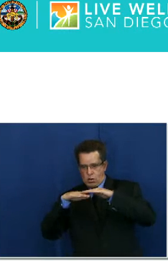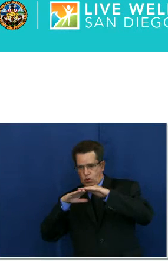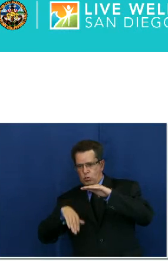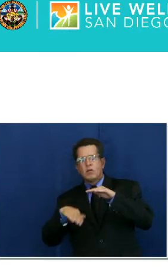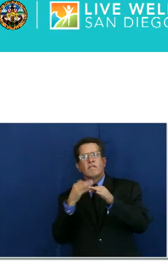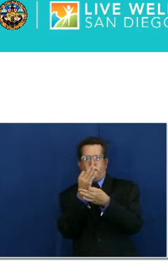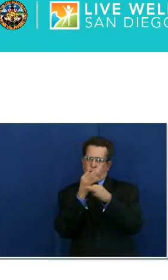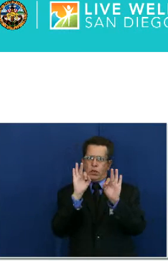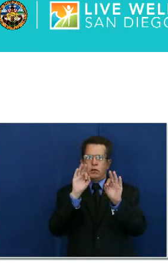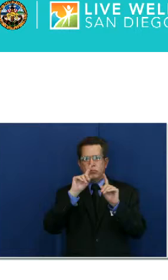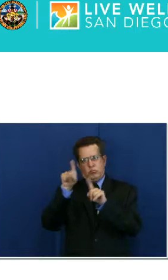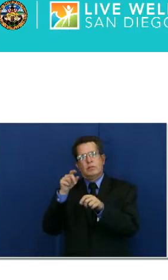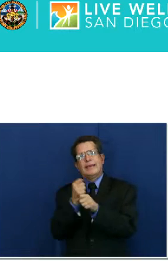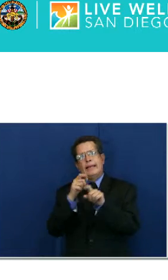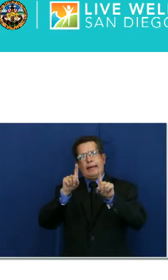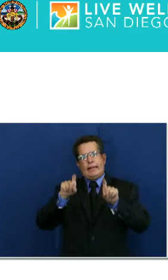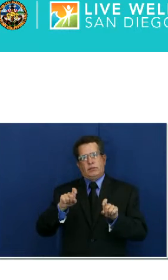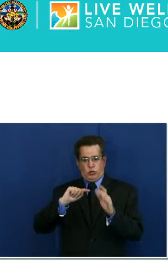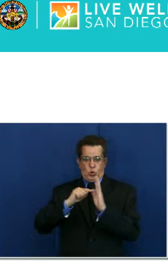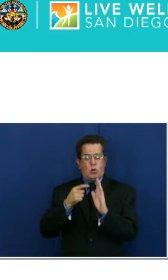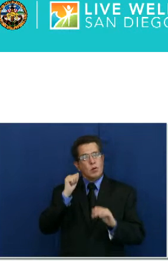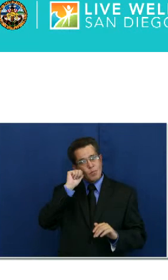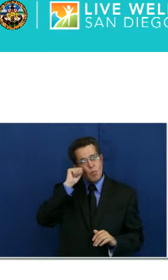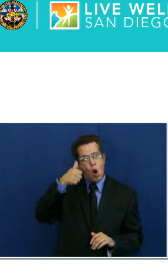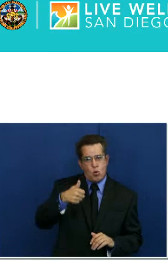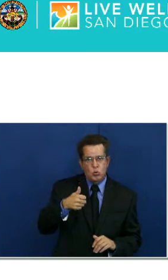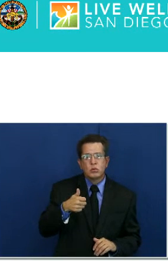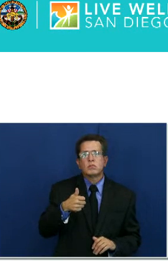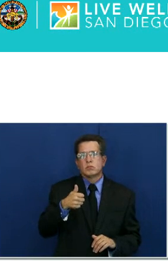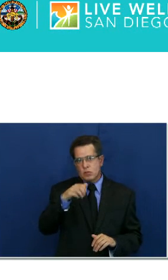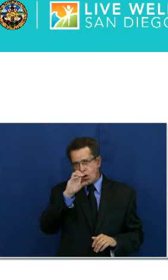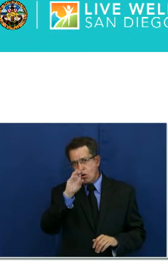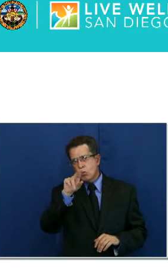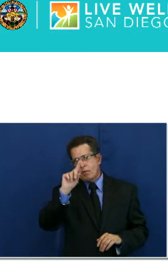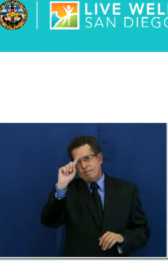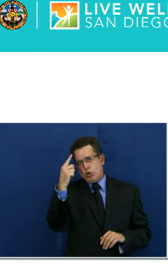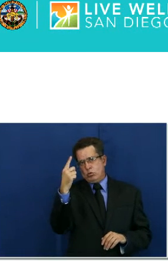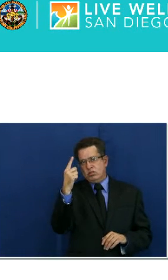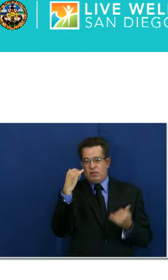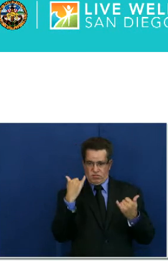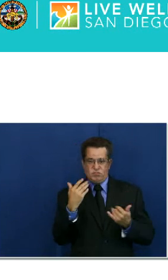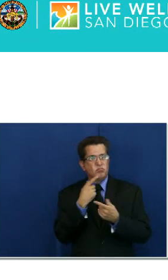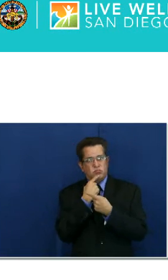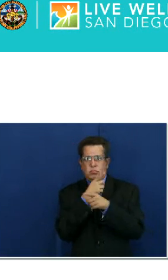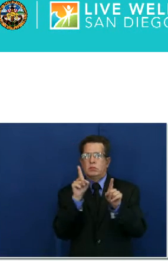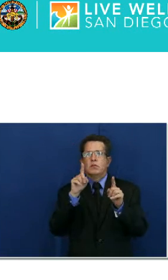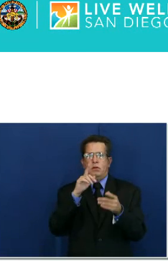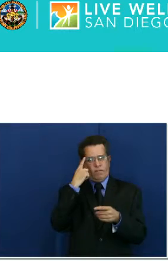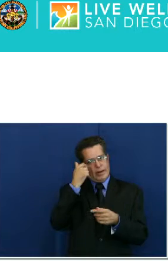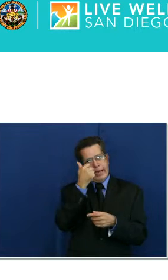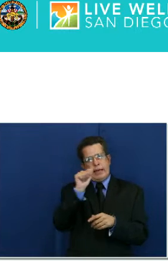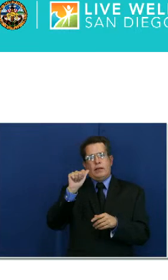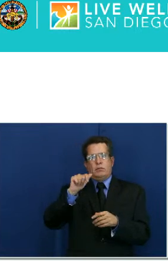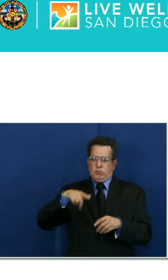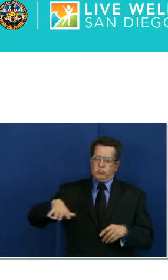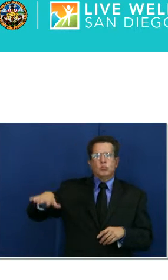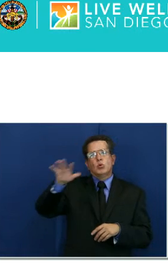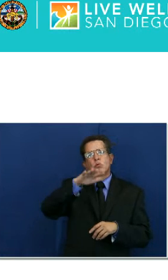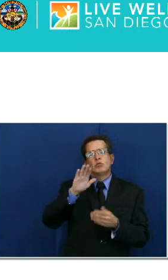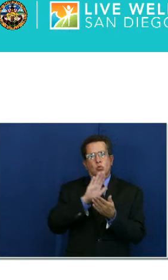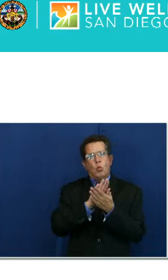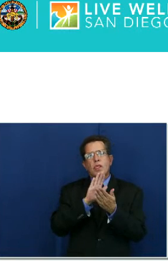free COVID test effective tomorrow, October 1st. The county now will be offering free testing to school-age children